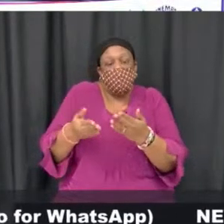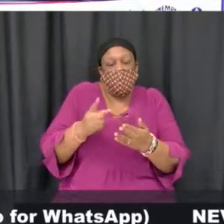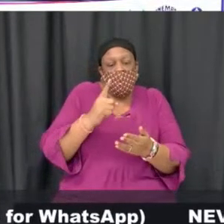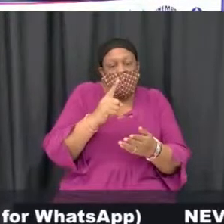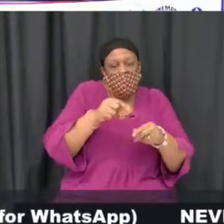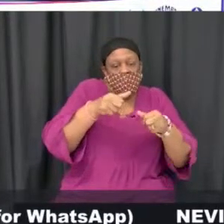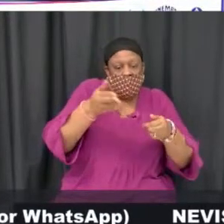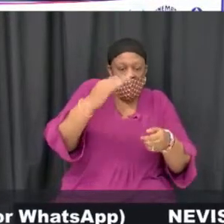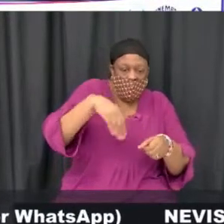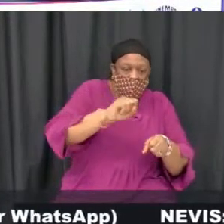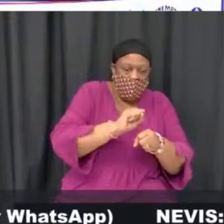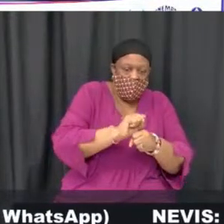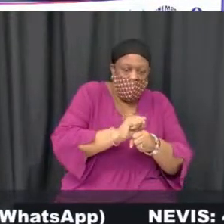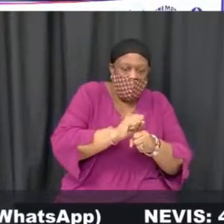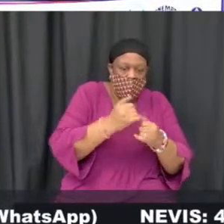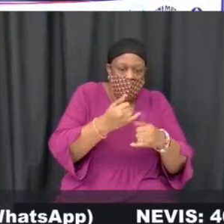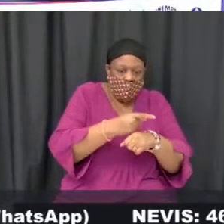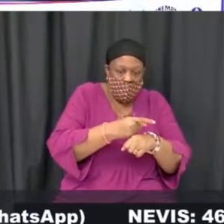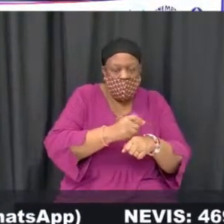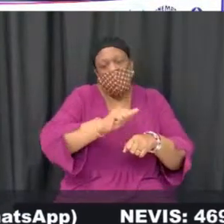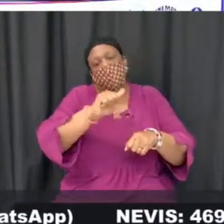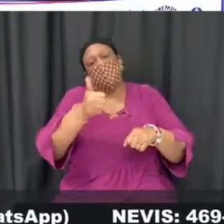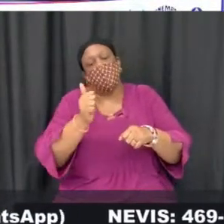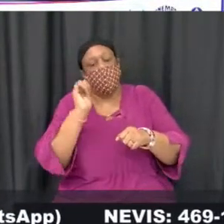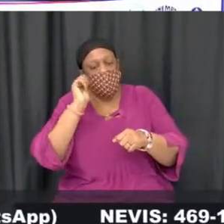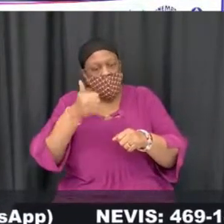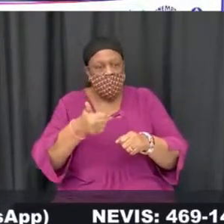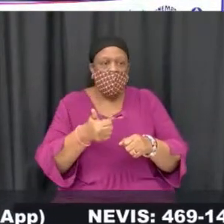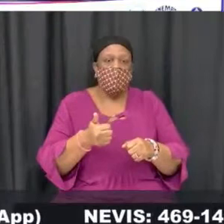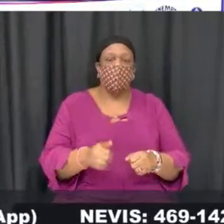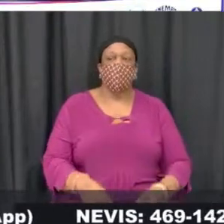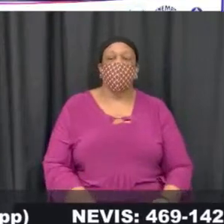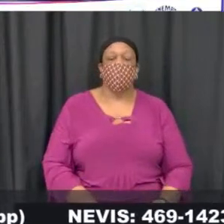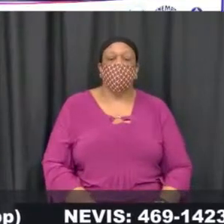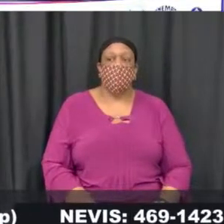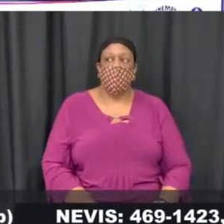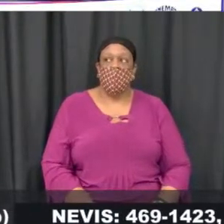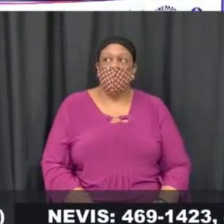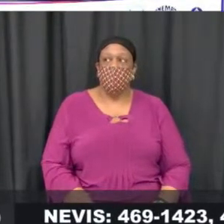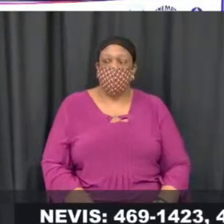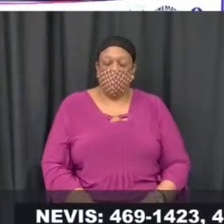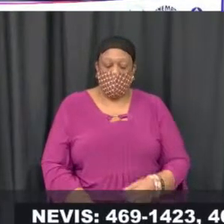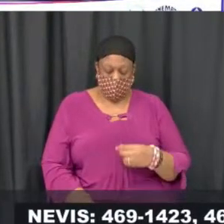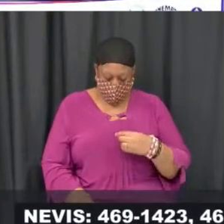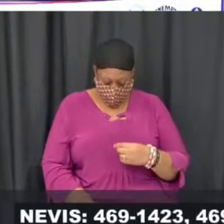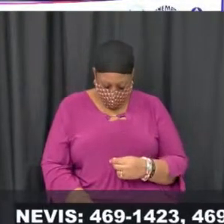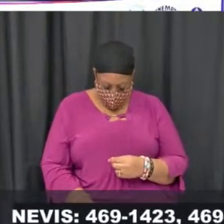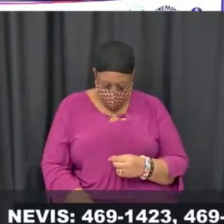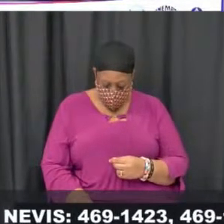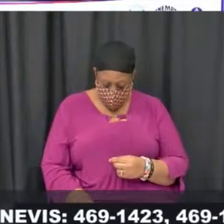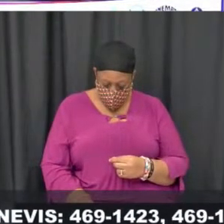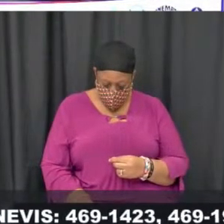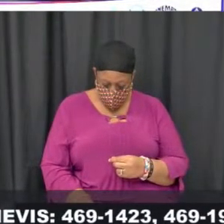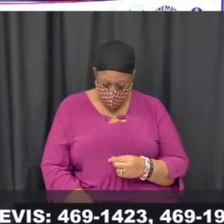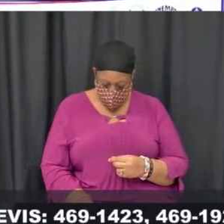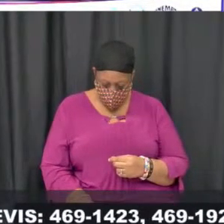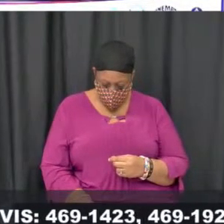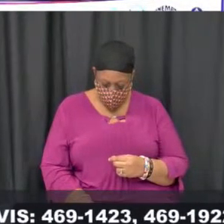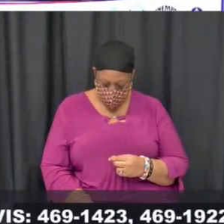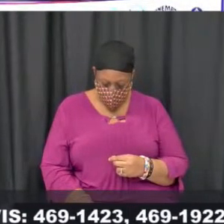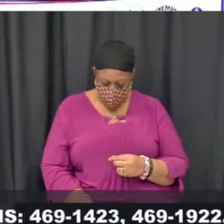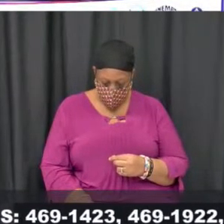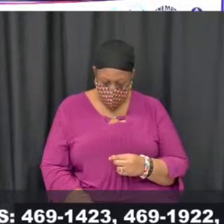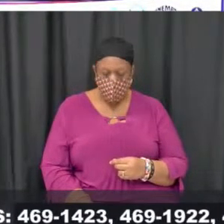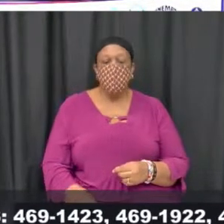following provisions. One, you must ensure that all customers and staff maintain physical distancing of at least